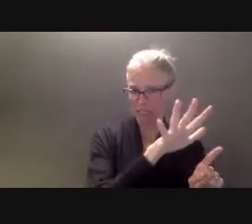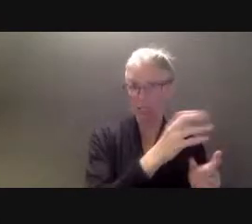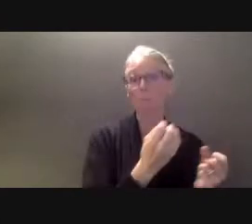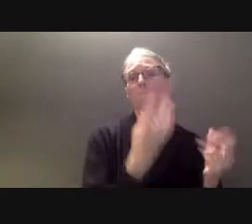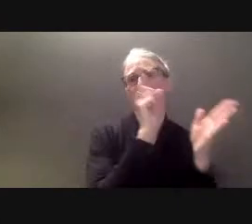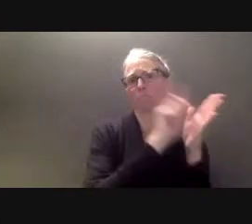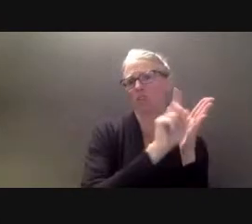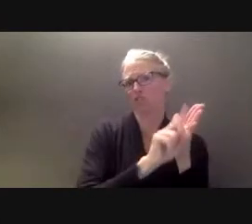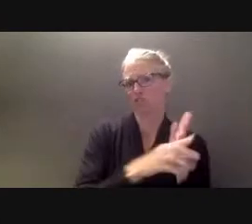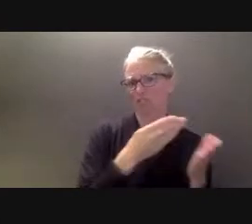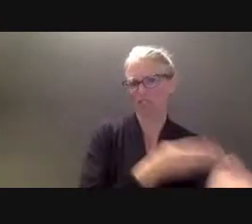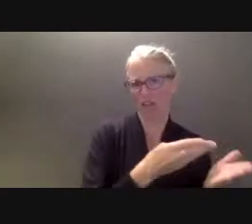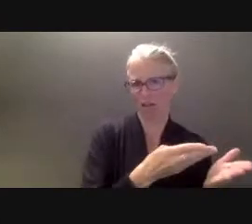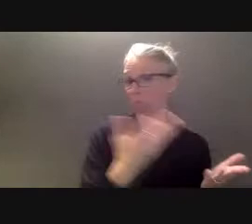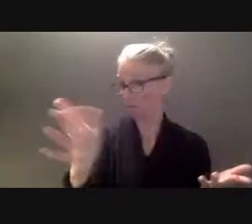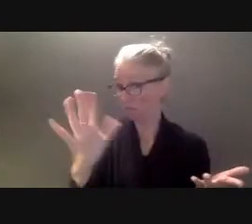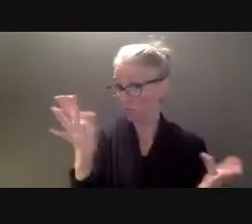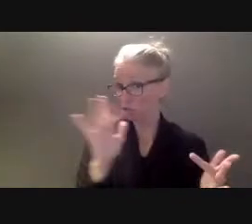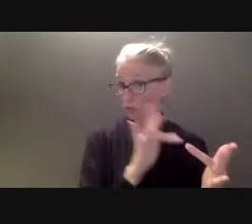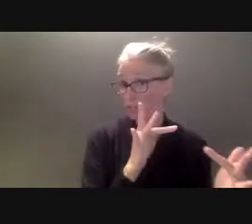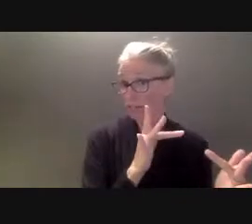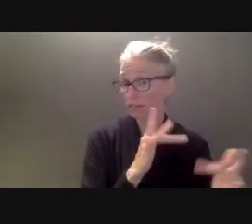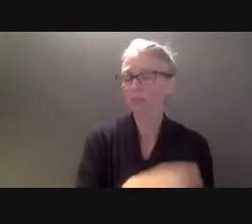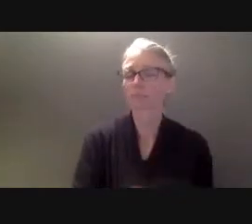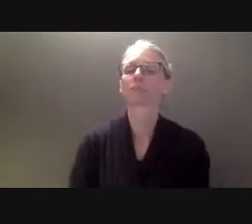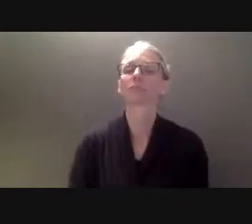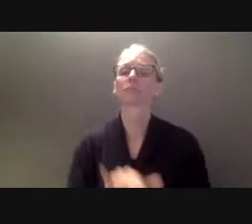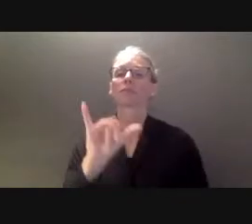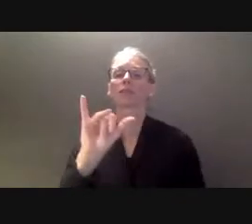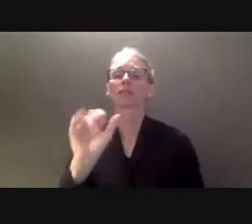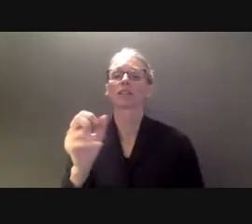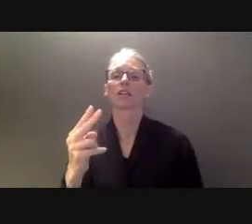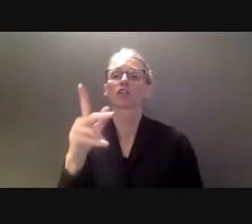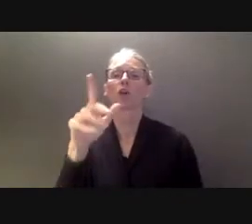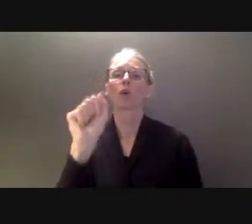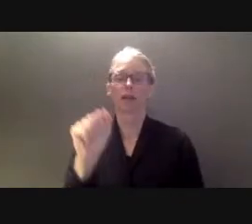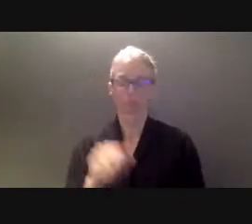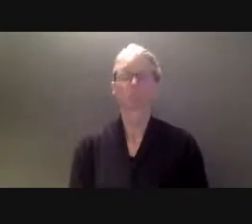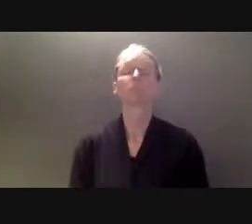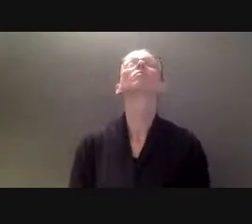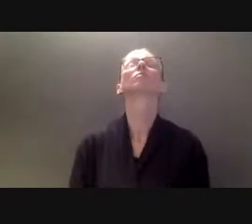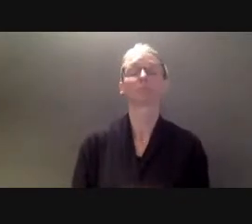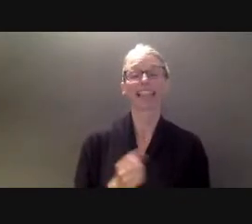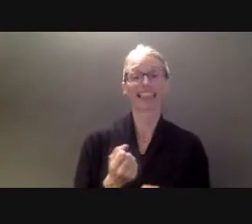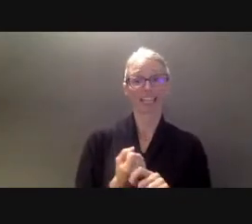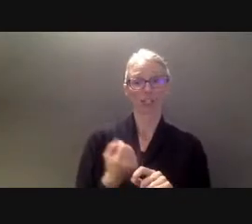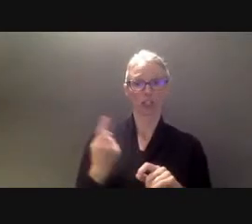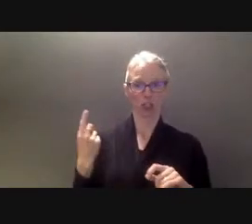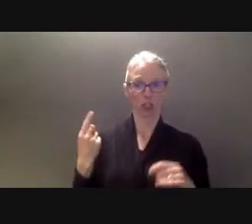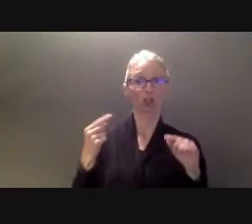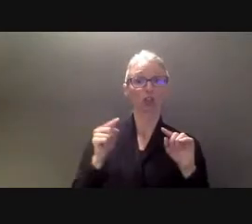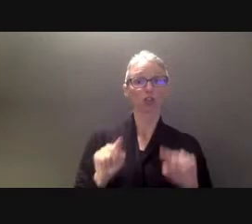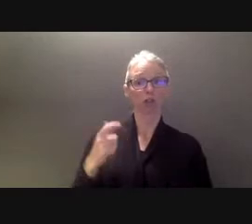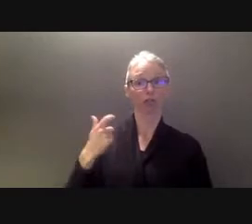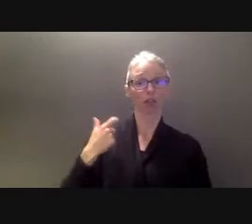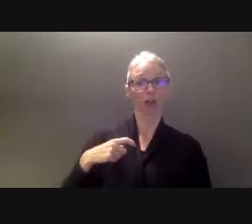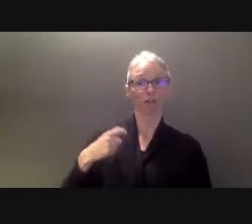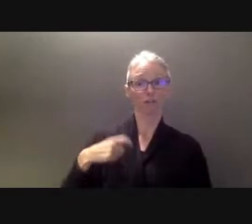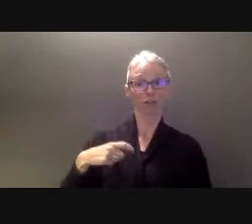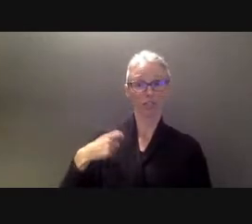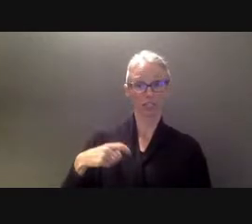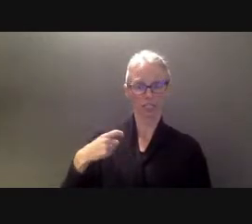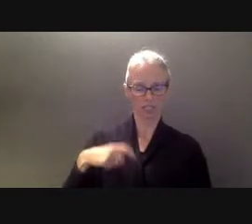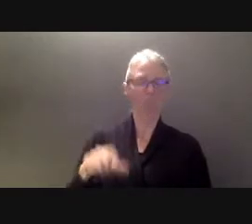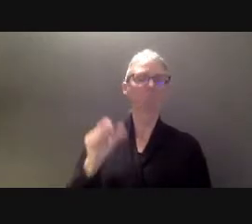Thank you for the great question. So actually around this time last year at our conference, we did connect with different people outside